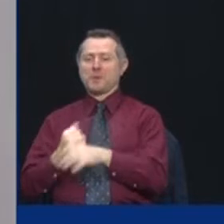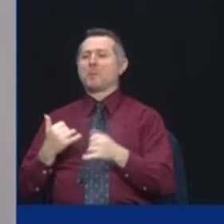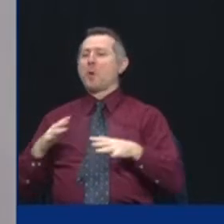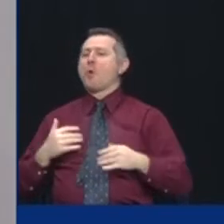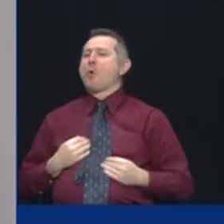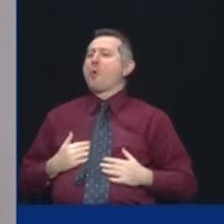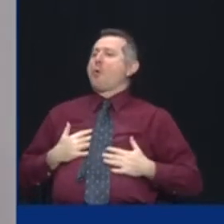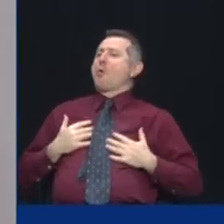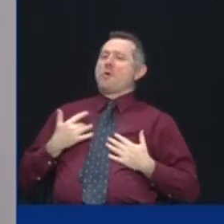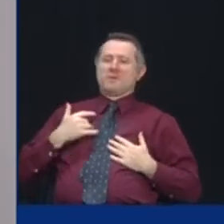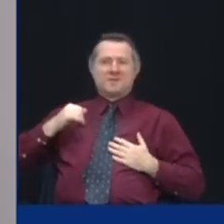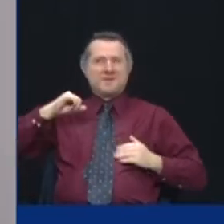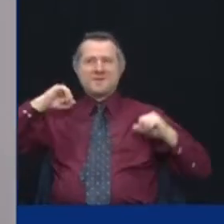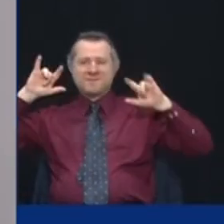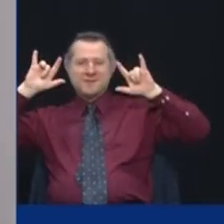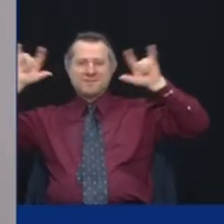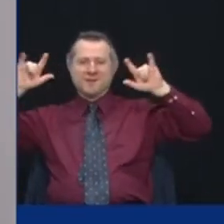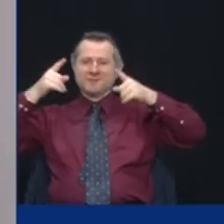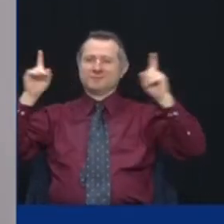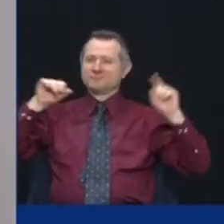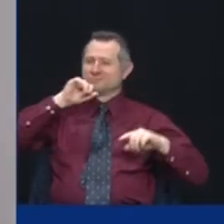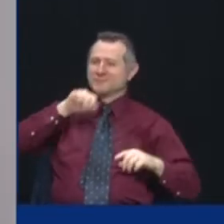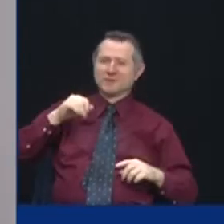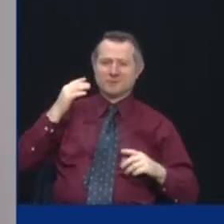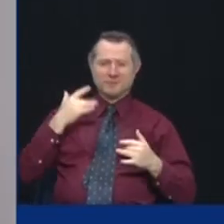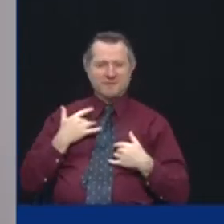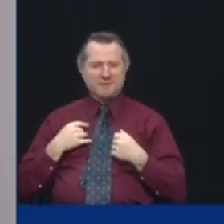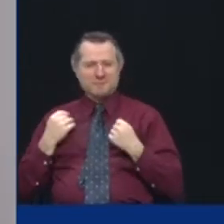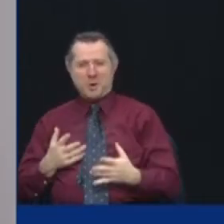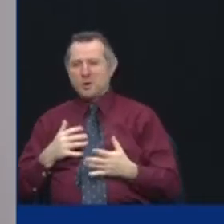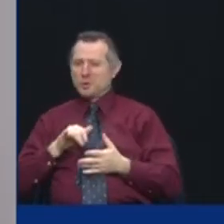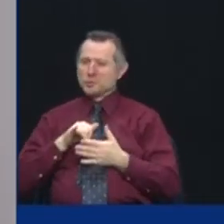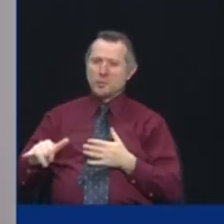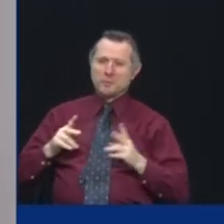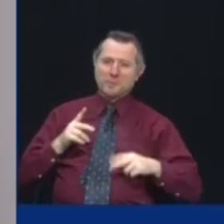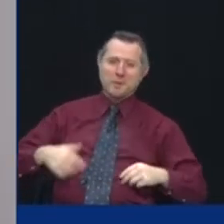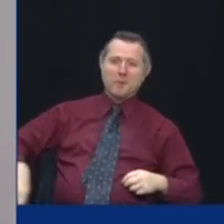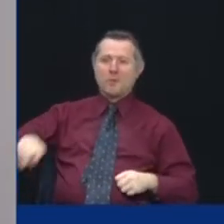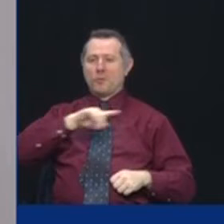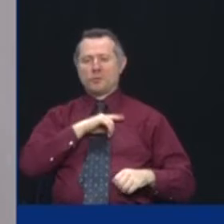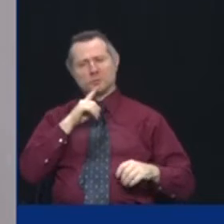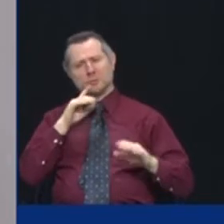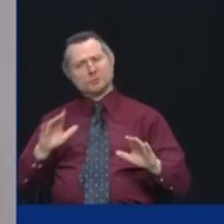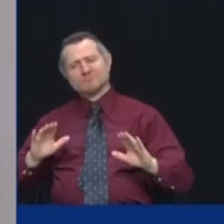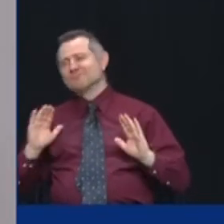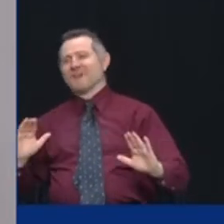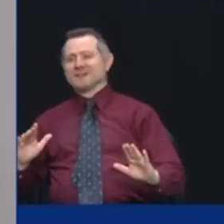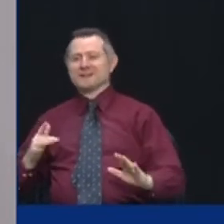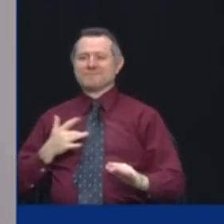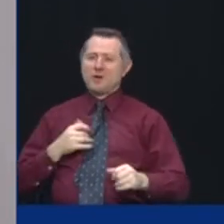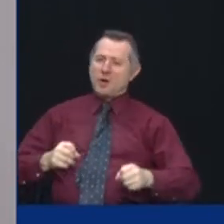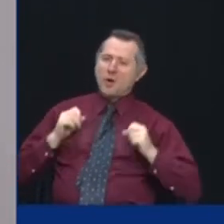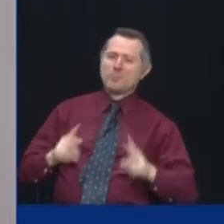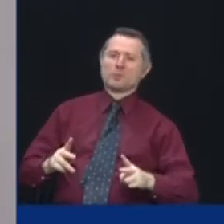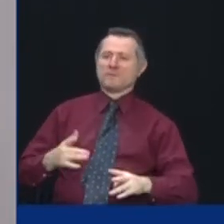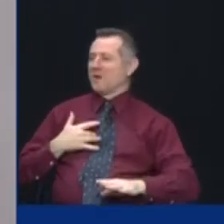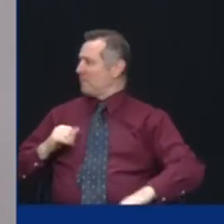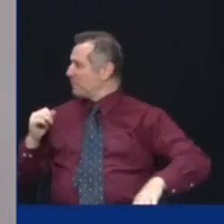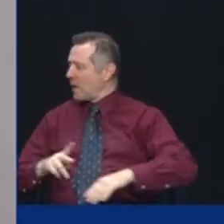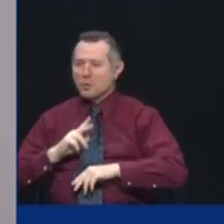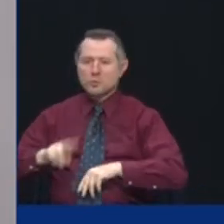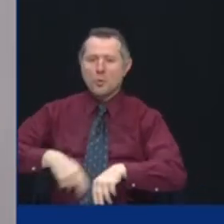and it gives New Yorkers a chance to get back to normal and think about things other